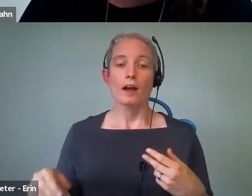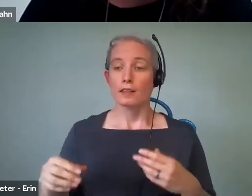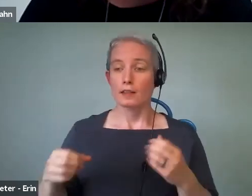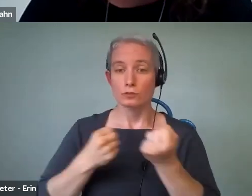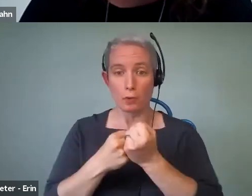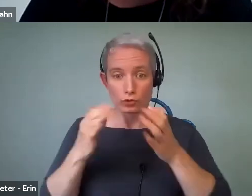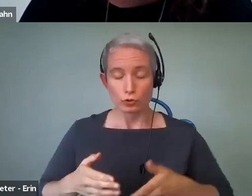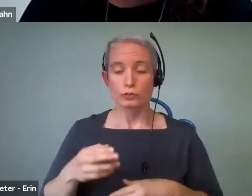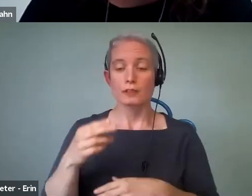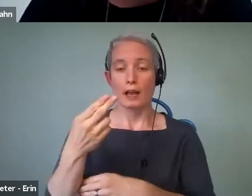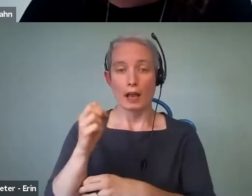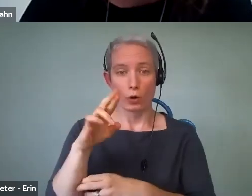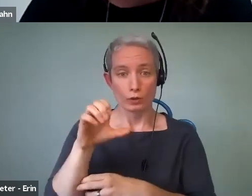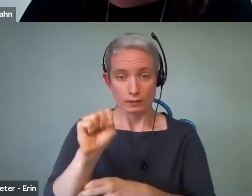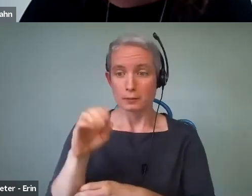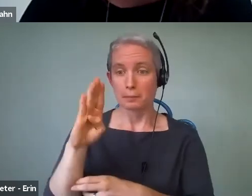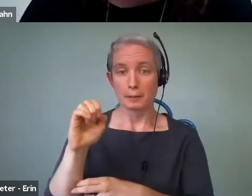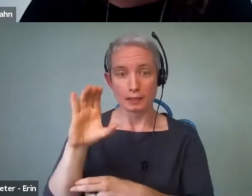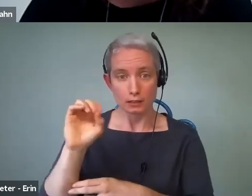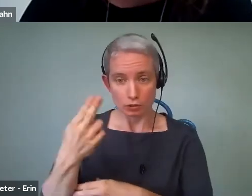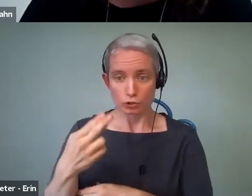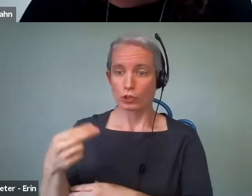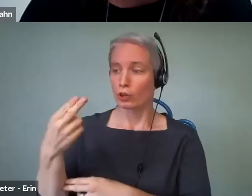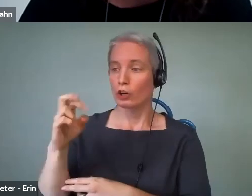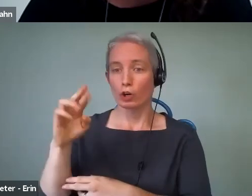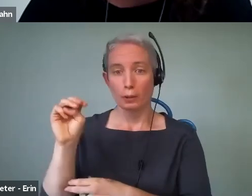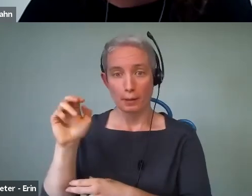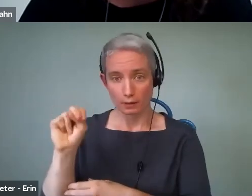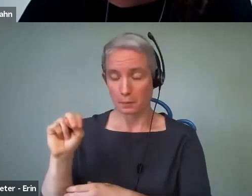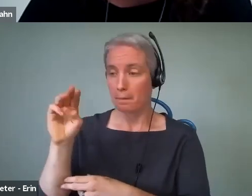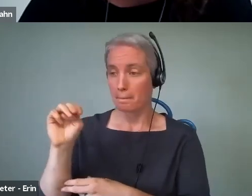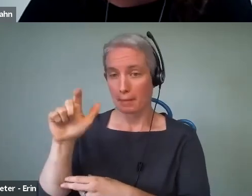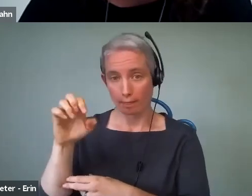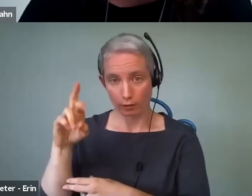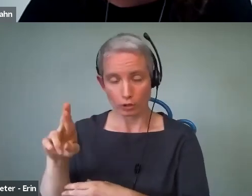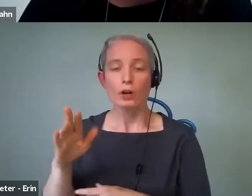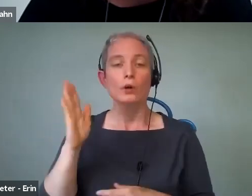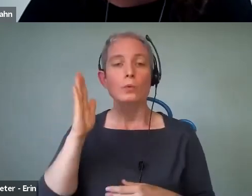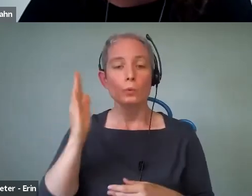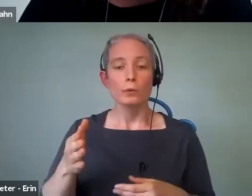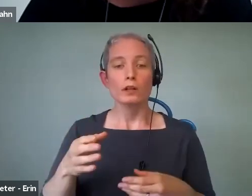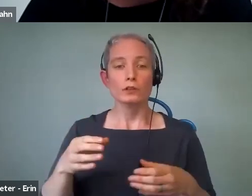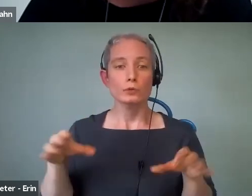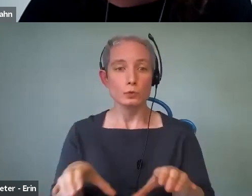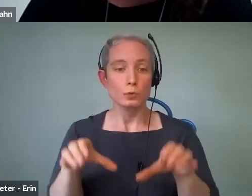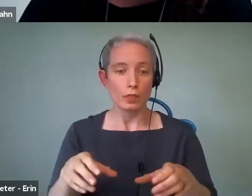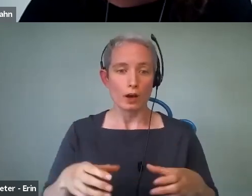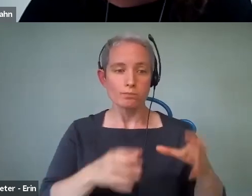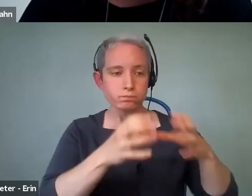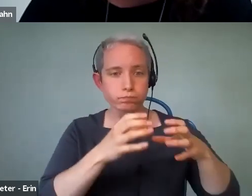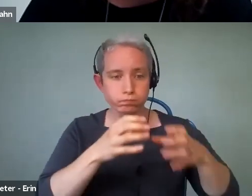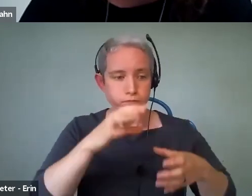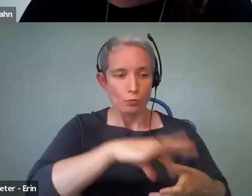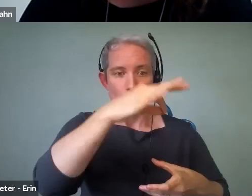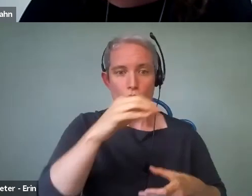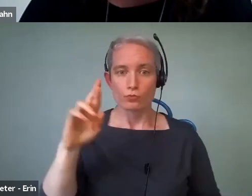Miller. We will be doing the Herman Miller raffle next week, and we will contact the winner then. And other than that, I wanted to thank everybody again